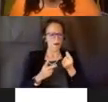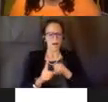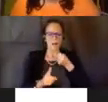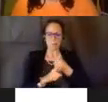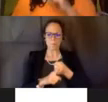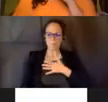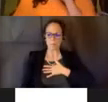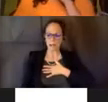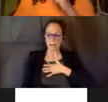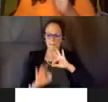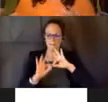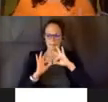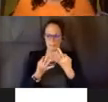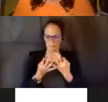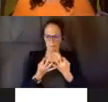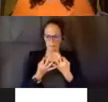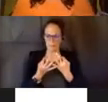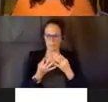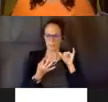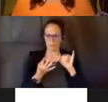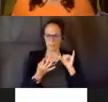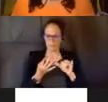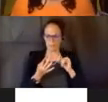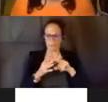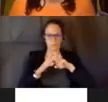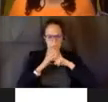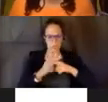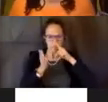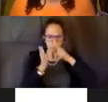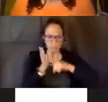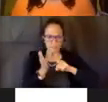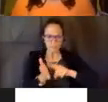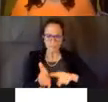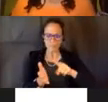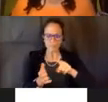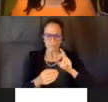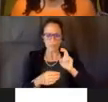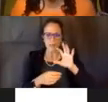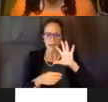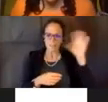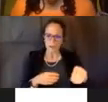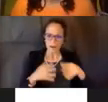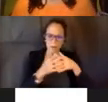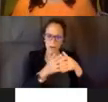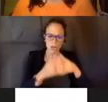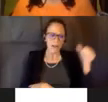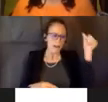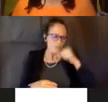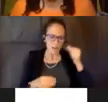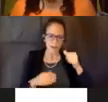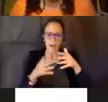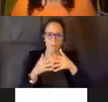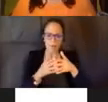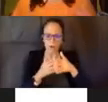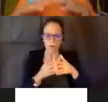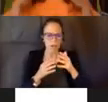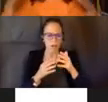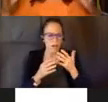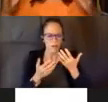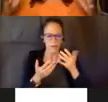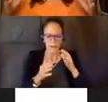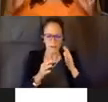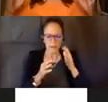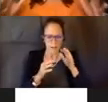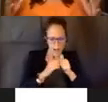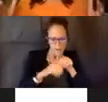United States. But at that time, at Clark University, there was no African American studies class, there was no department. There's a lot of